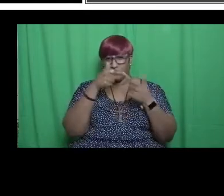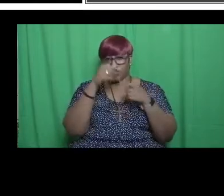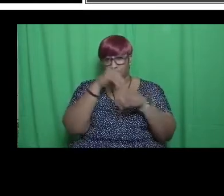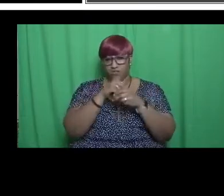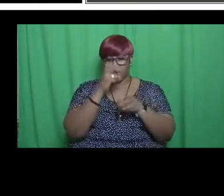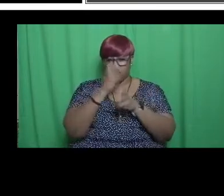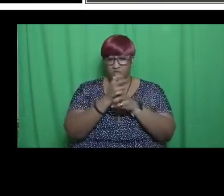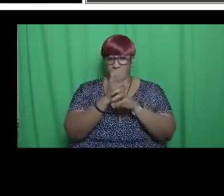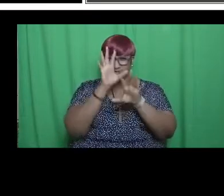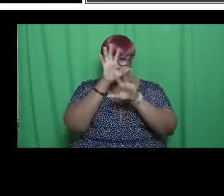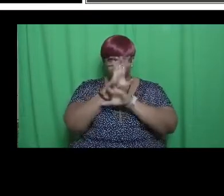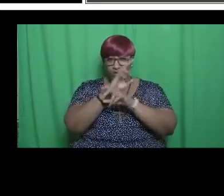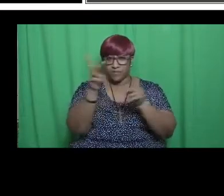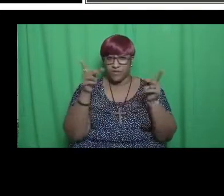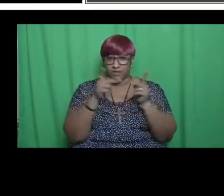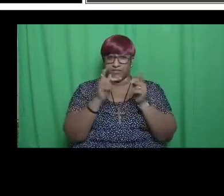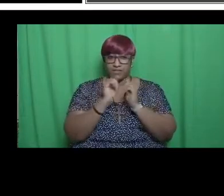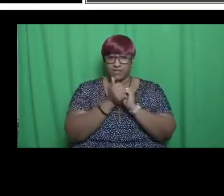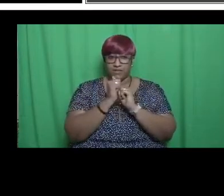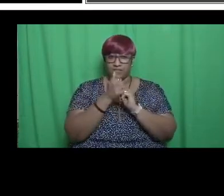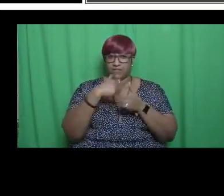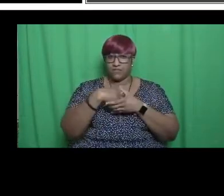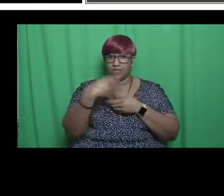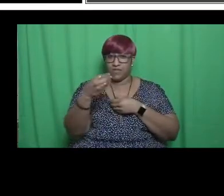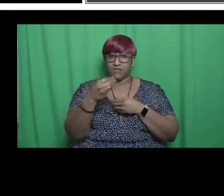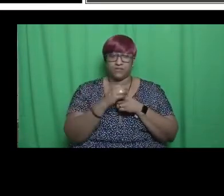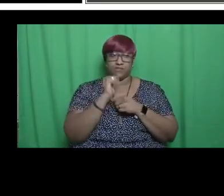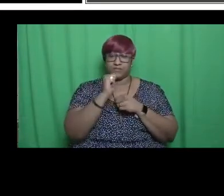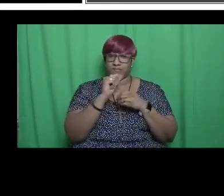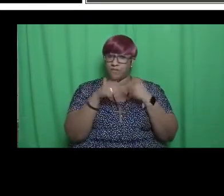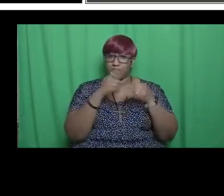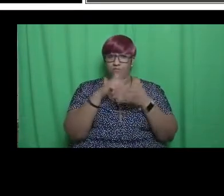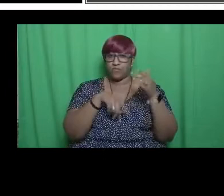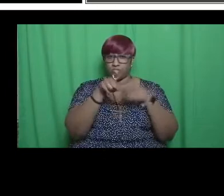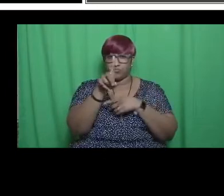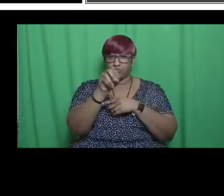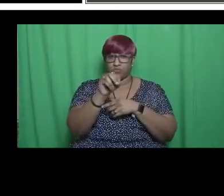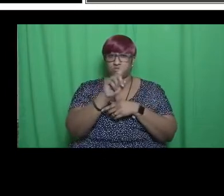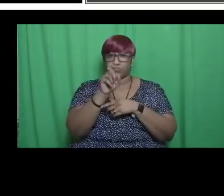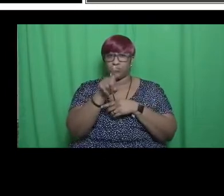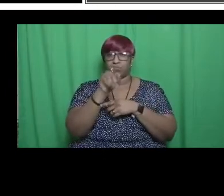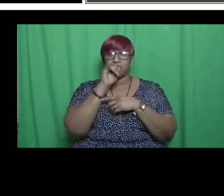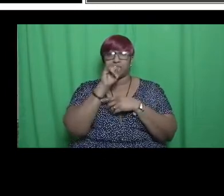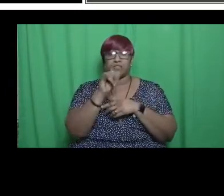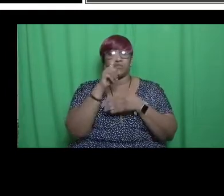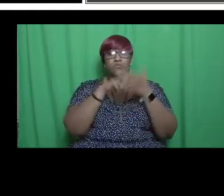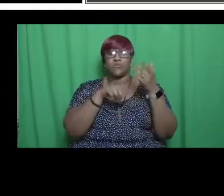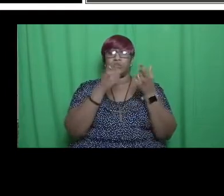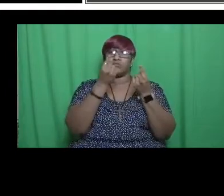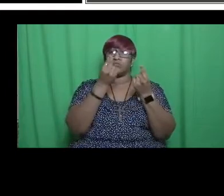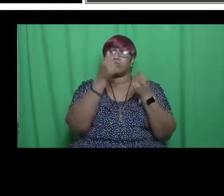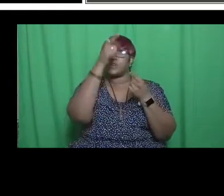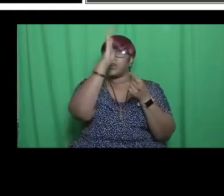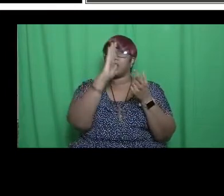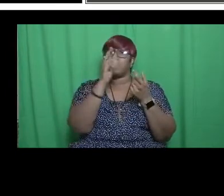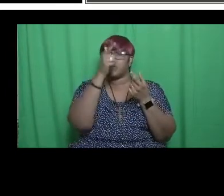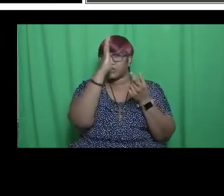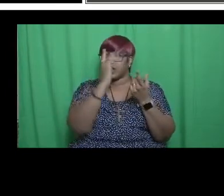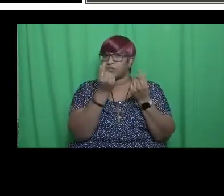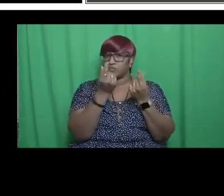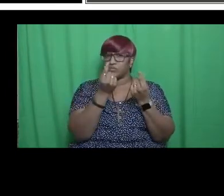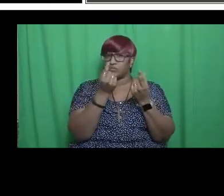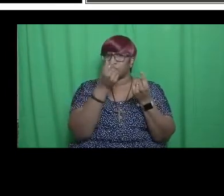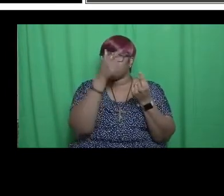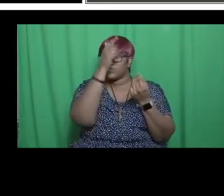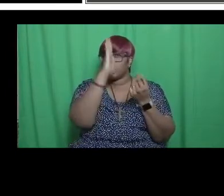difficult place, how it comes out, it's not based on what you do. The question is, what does God do? What